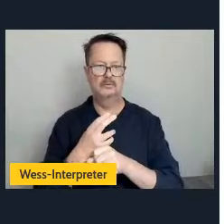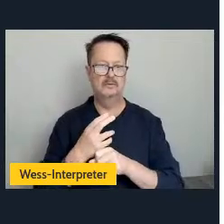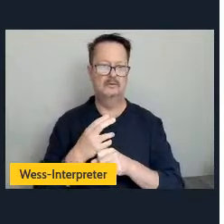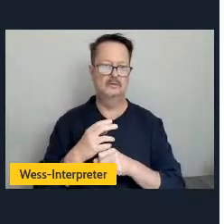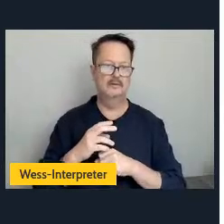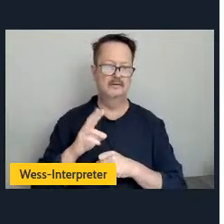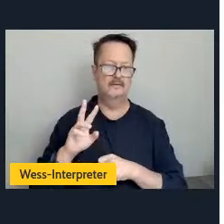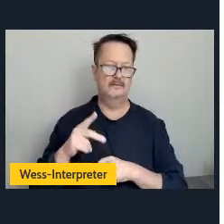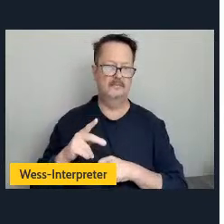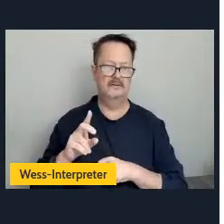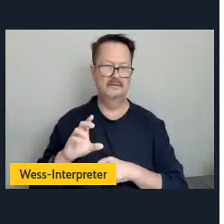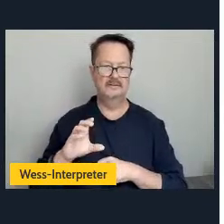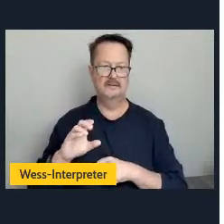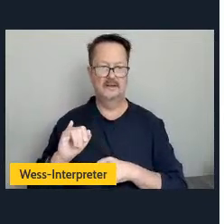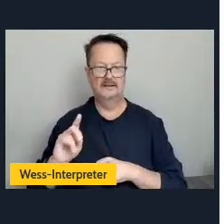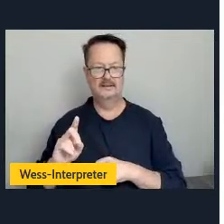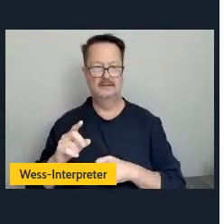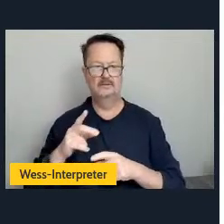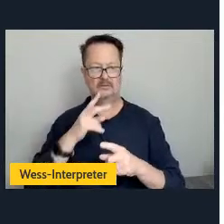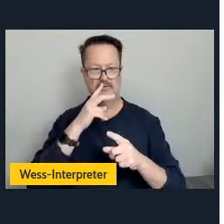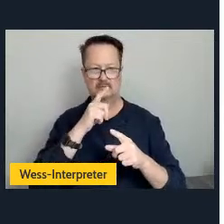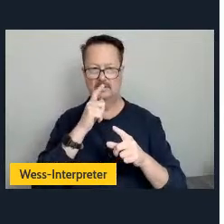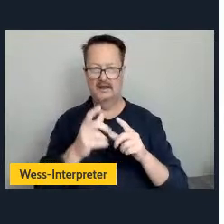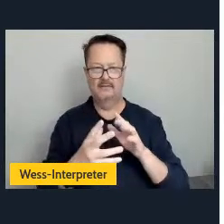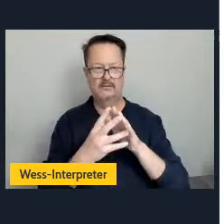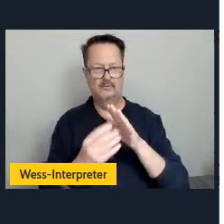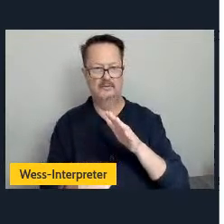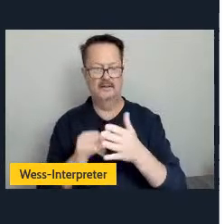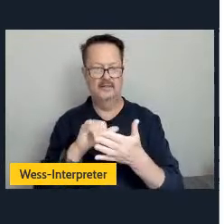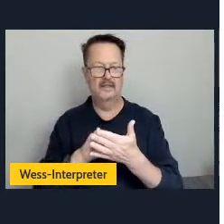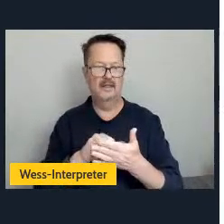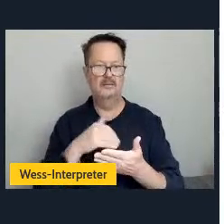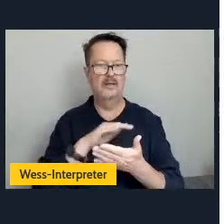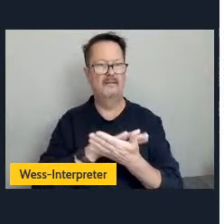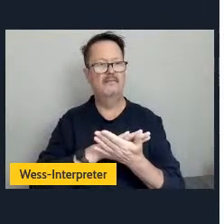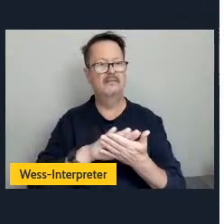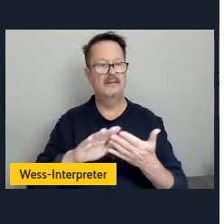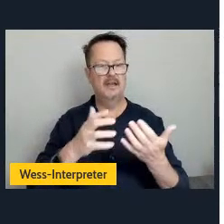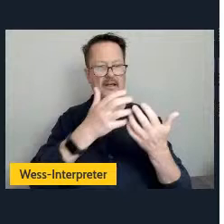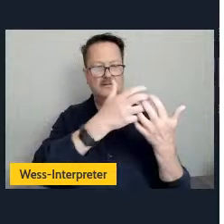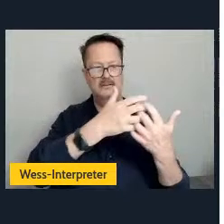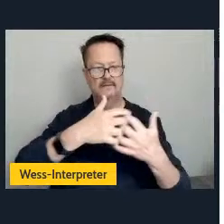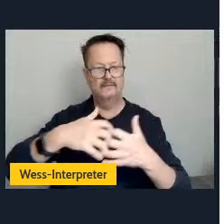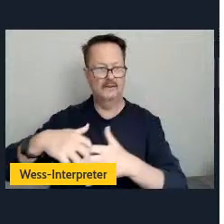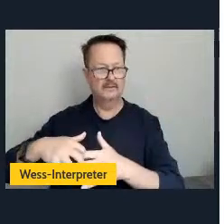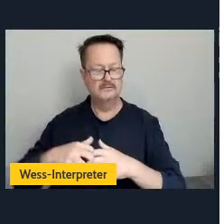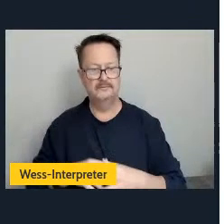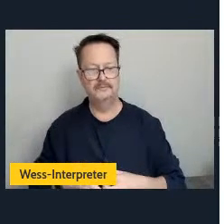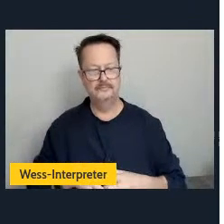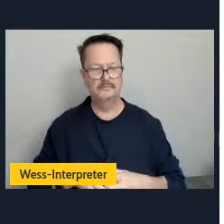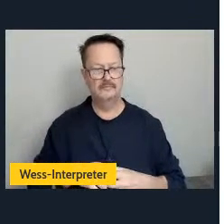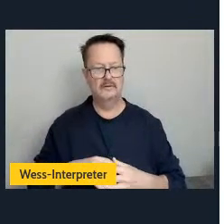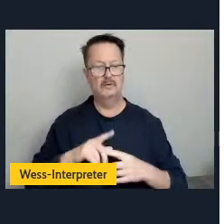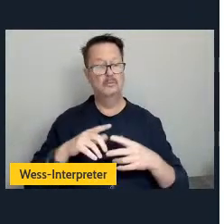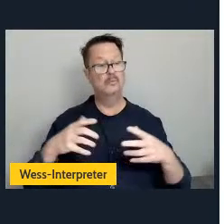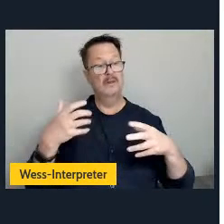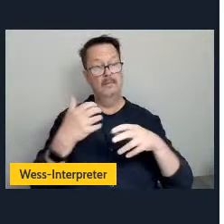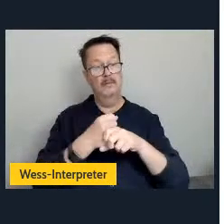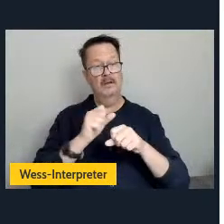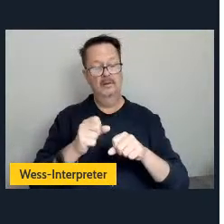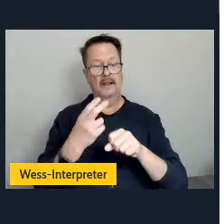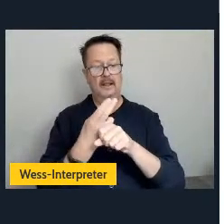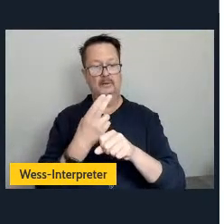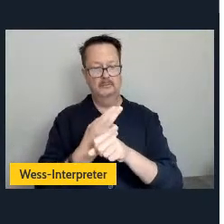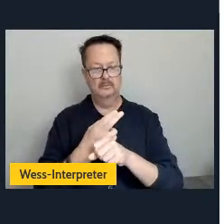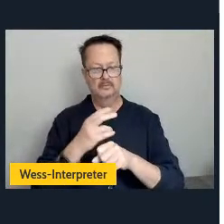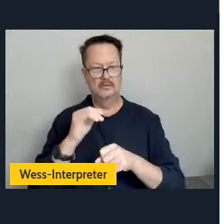main module here, so you don't have to duplicate that, and have a nice interface. To summarize, you can use the